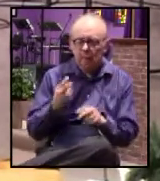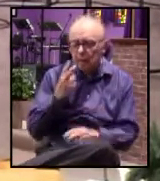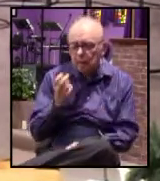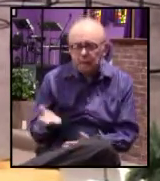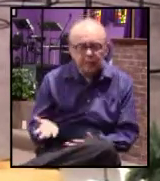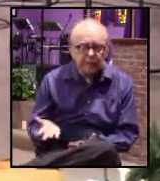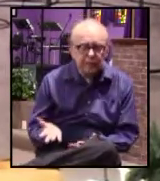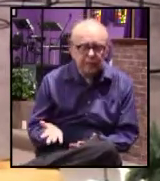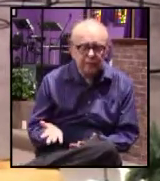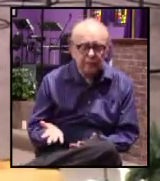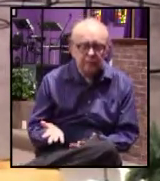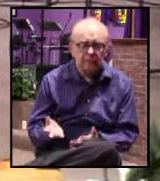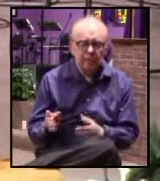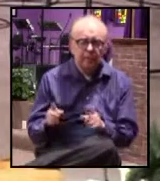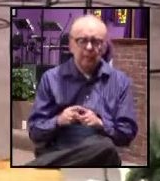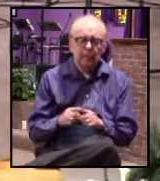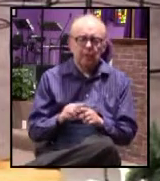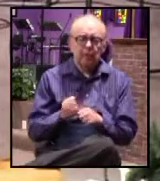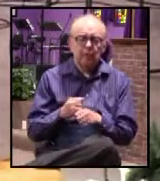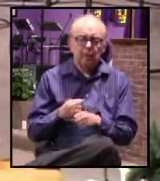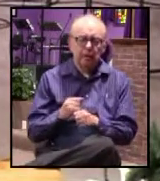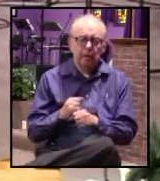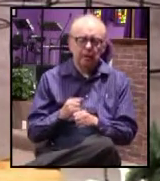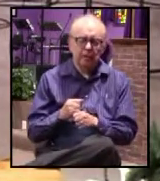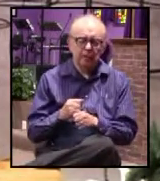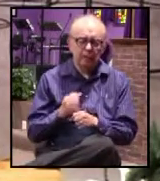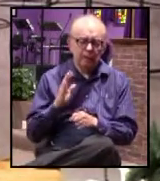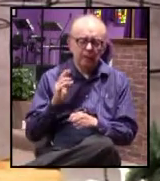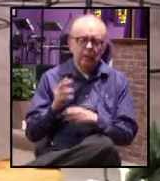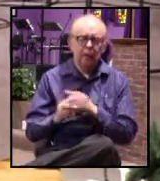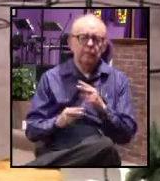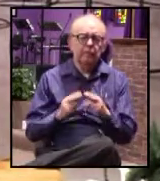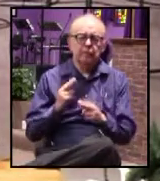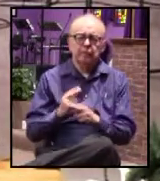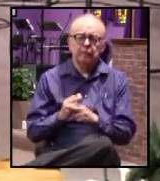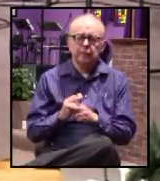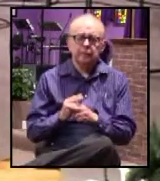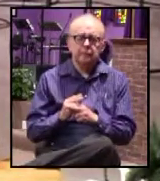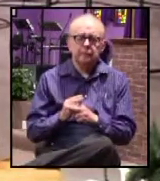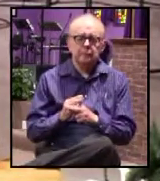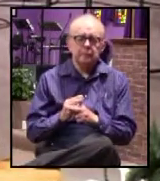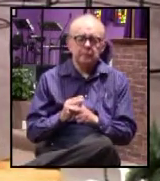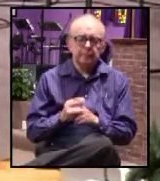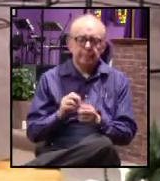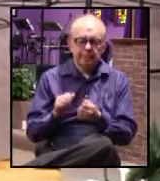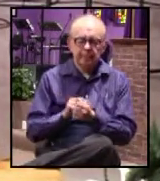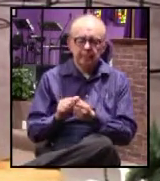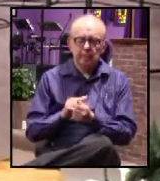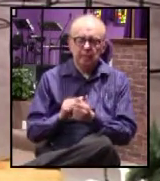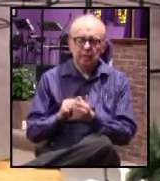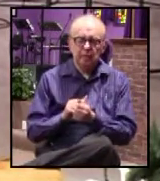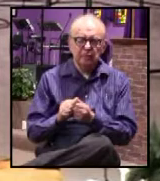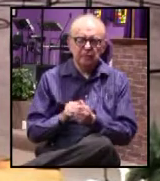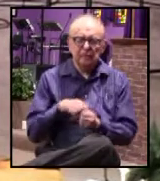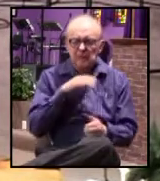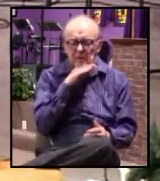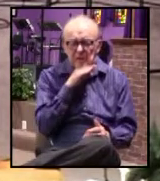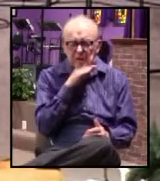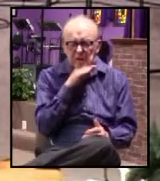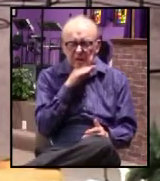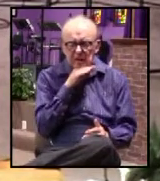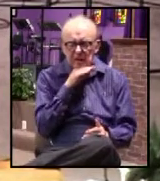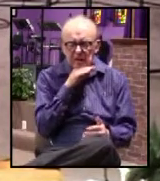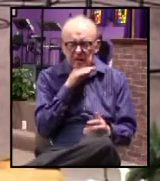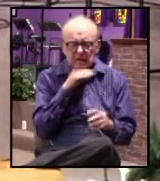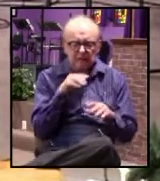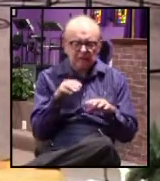disbelief as the creator of the universe washed the gunk in between